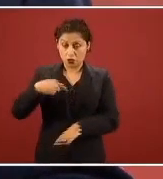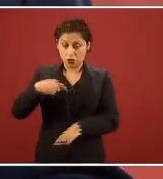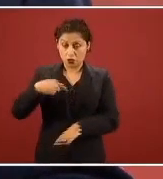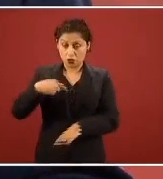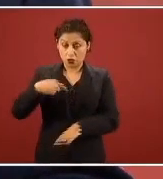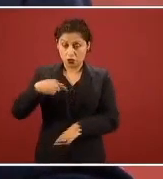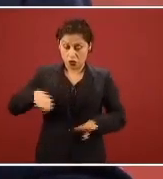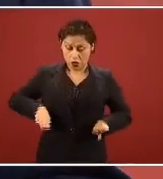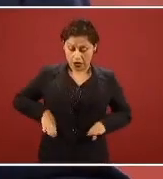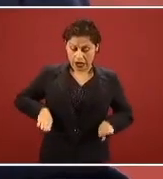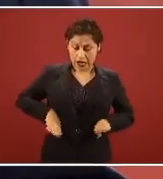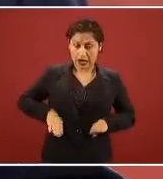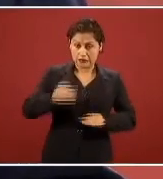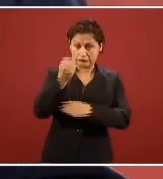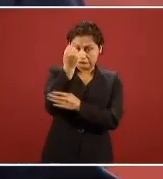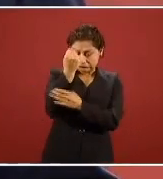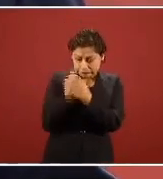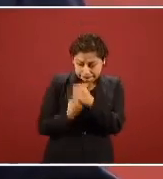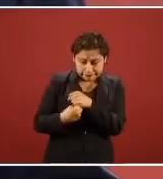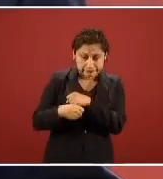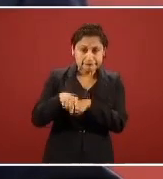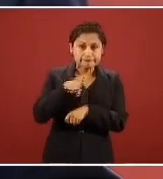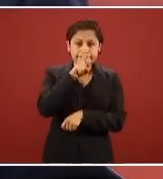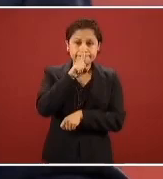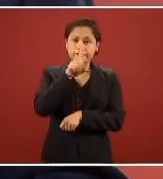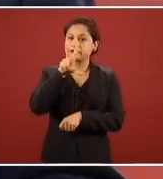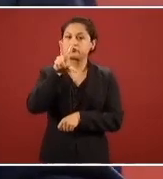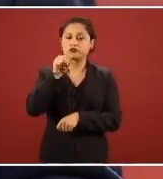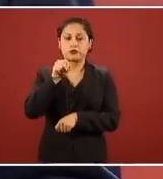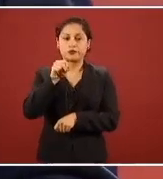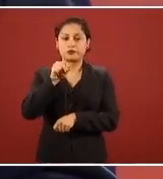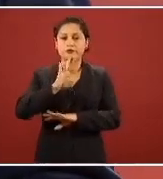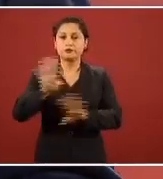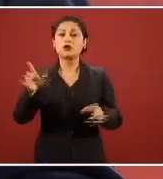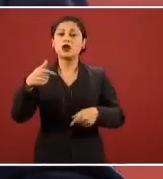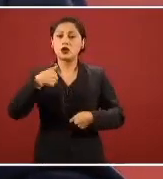the ostrich. Los días, every single day. Cuando